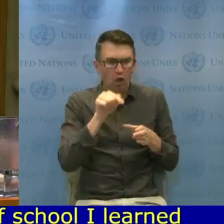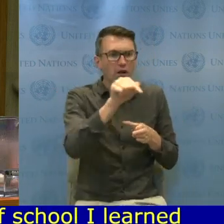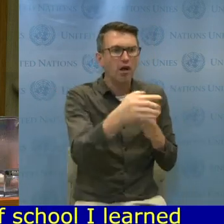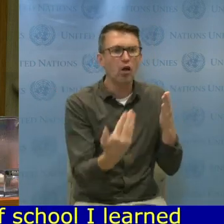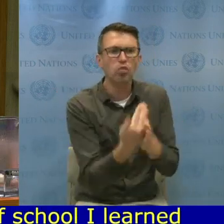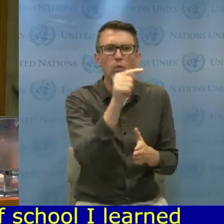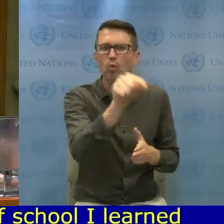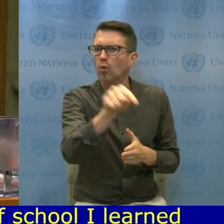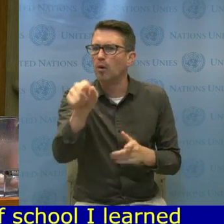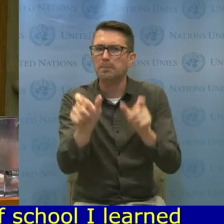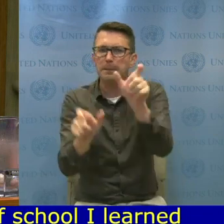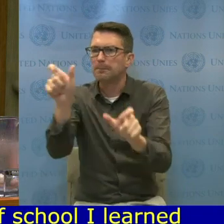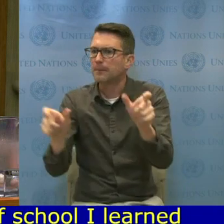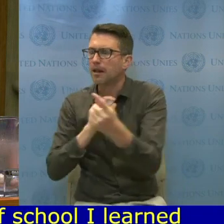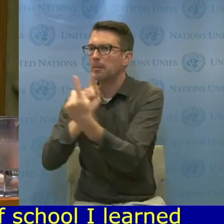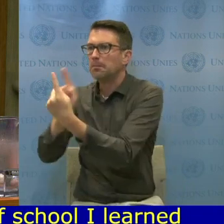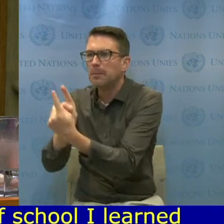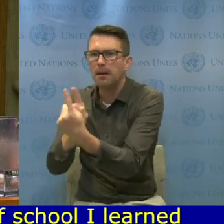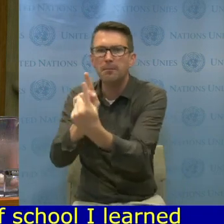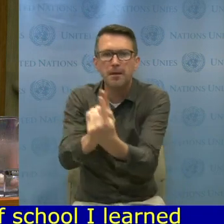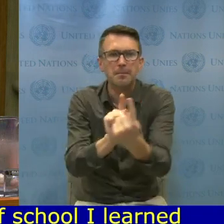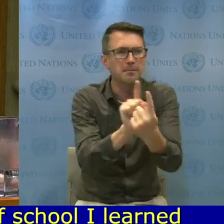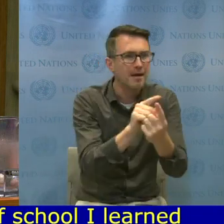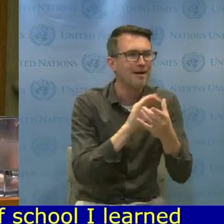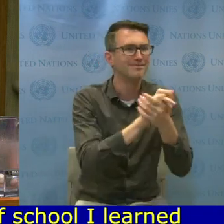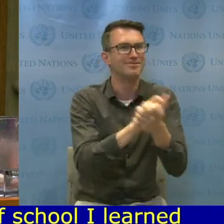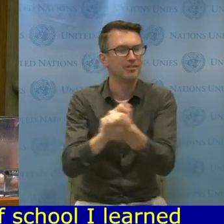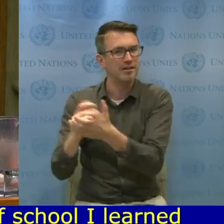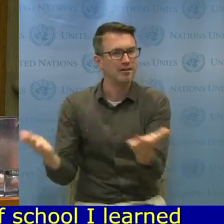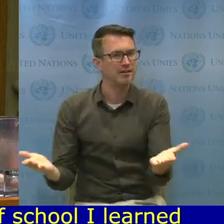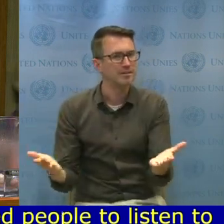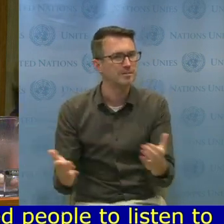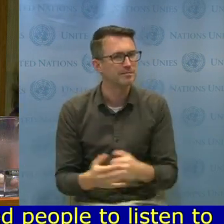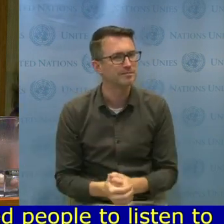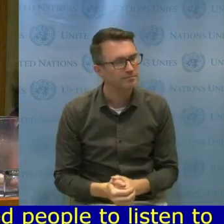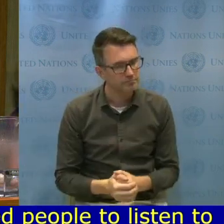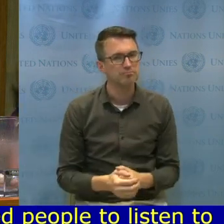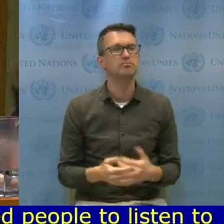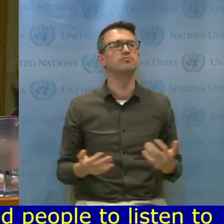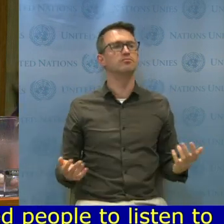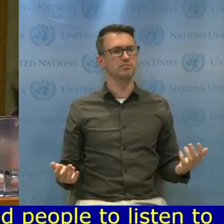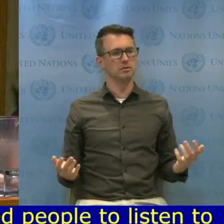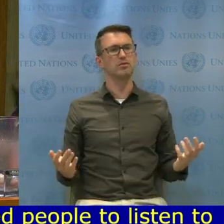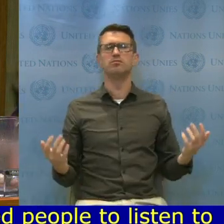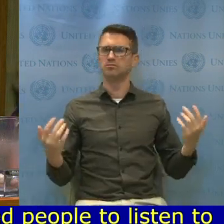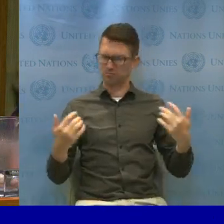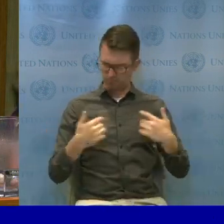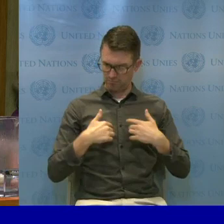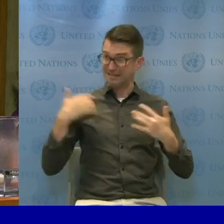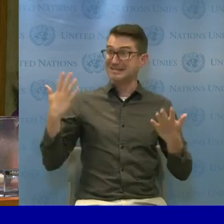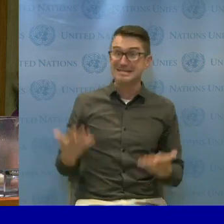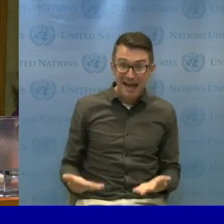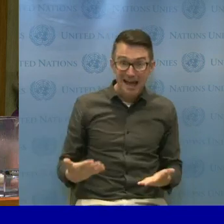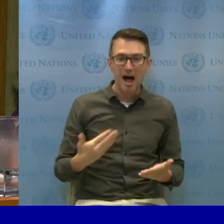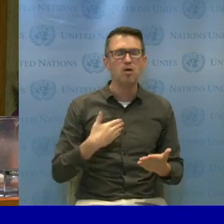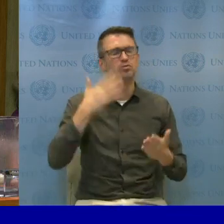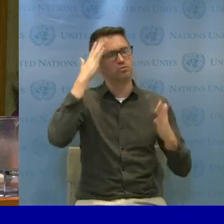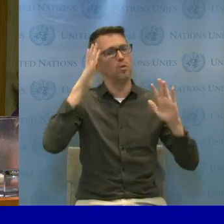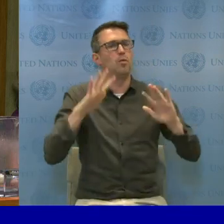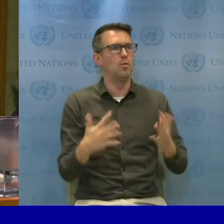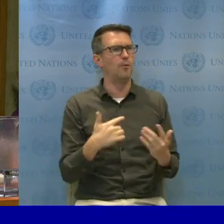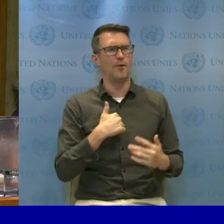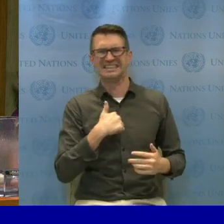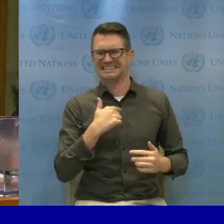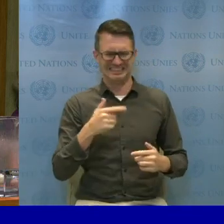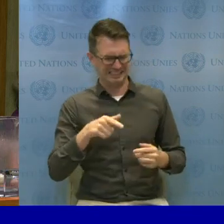advocate for myself and others. At PFS Canada, we promote members advocating for themselves and we work to give them the